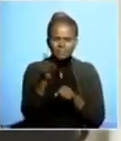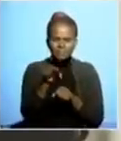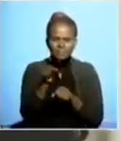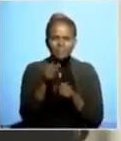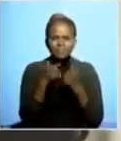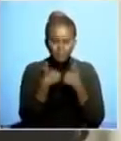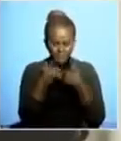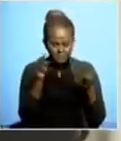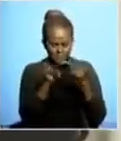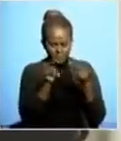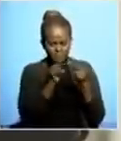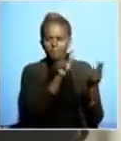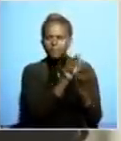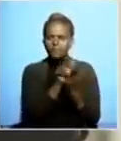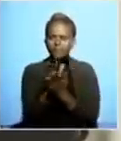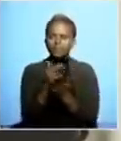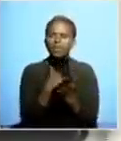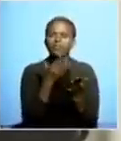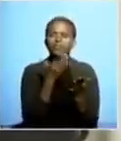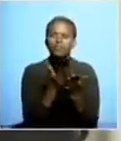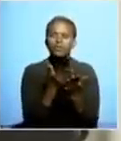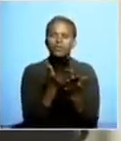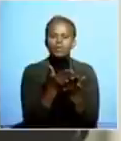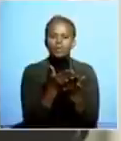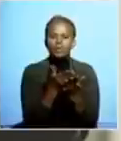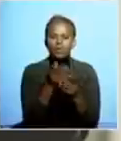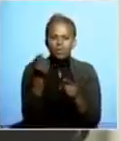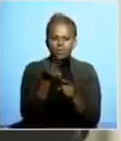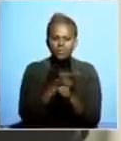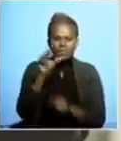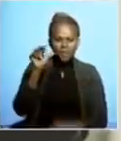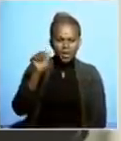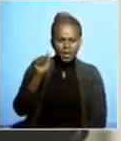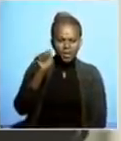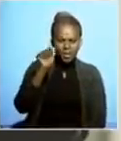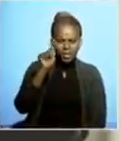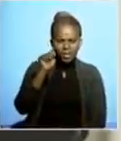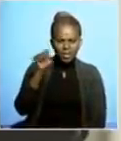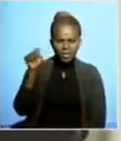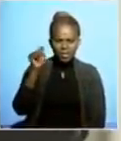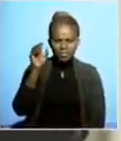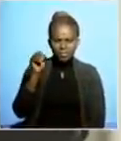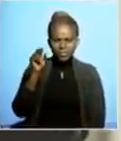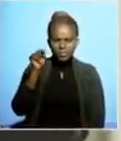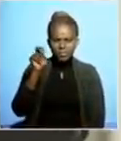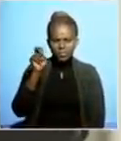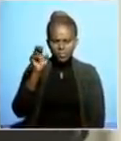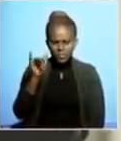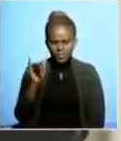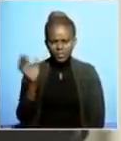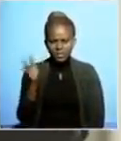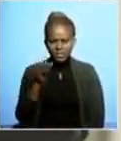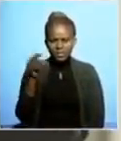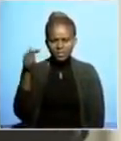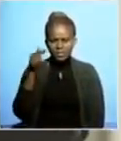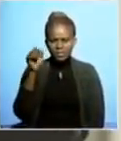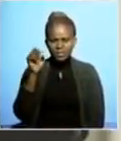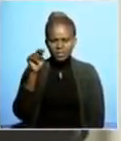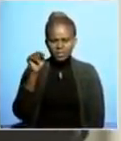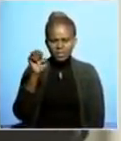a contract signed, they approved by Attorney General, a government lawyer, and these lawyers were placed in the